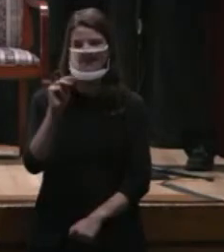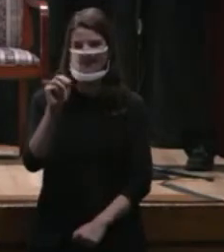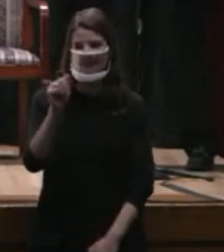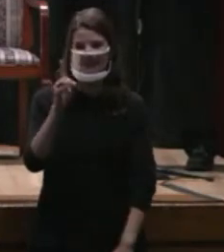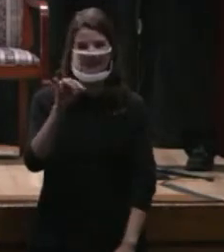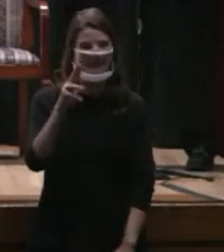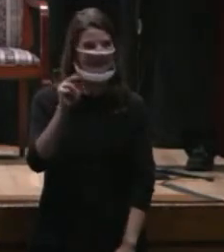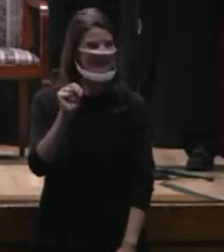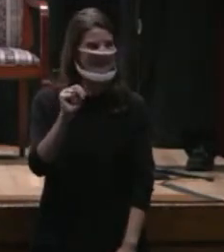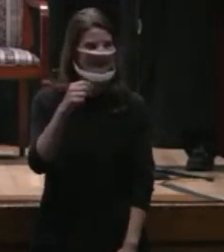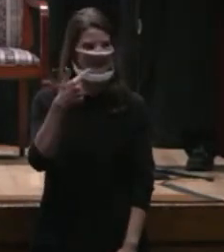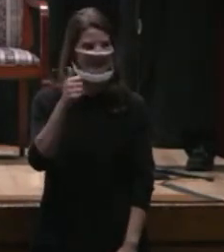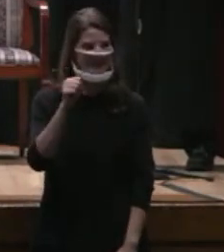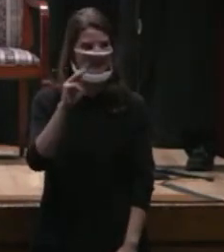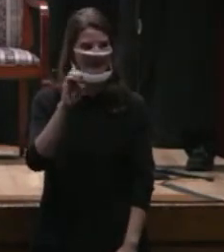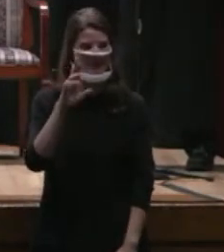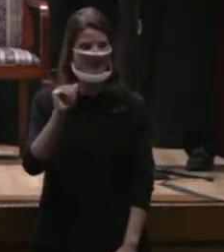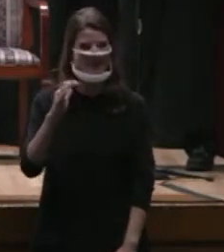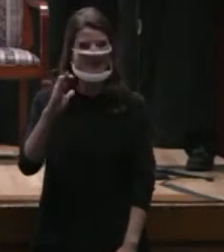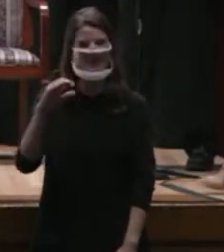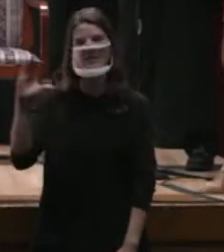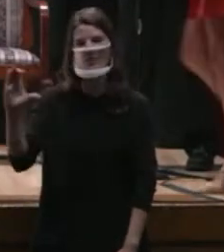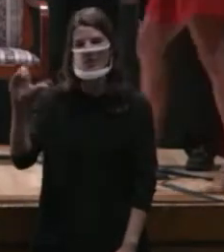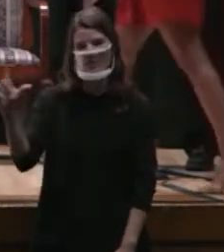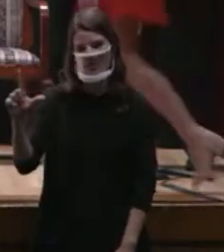Madison Jamarek, cum laude.